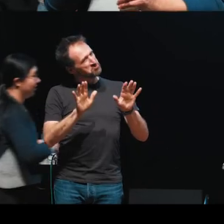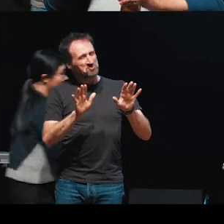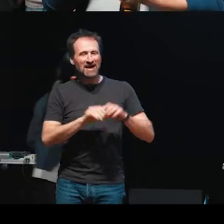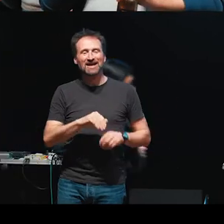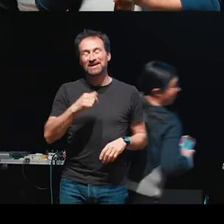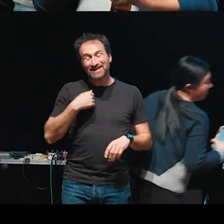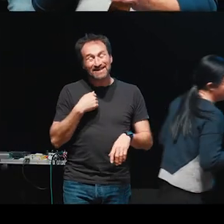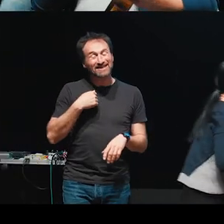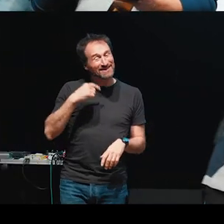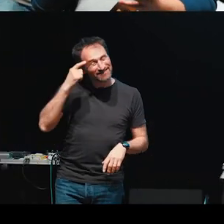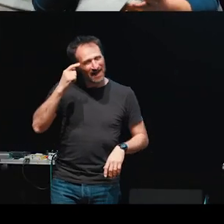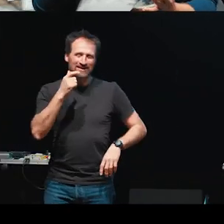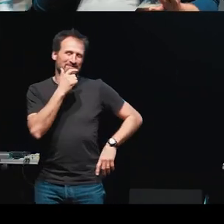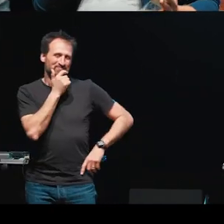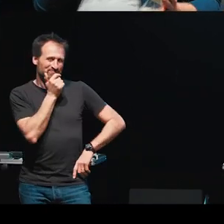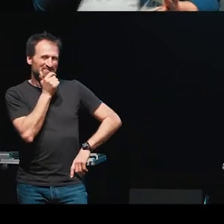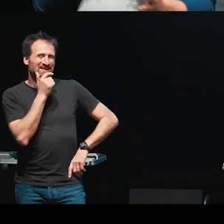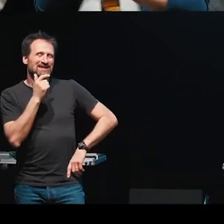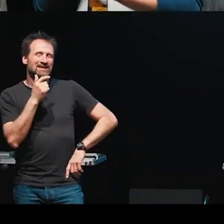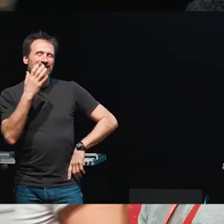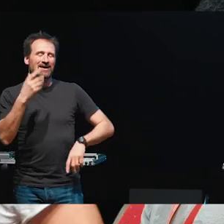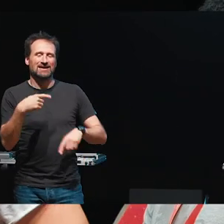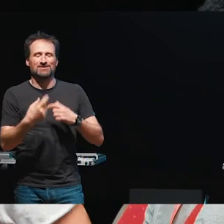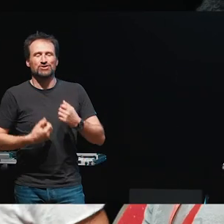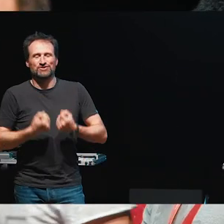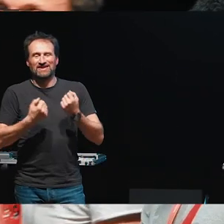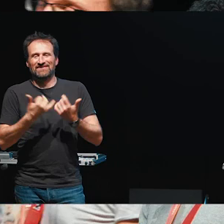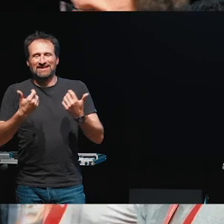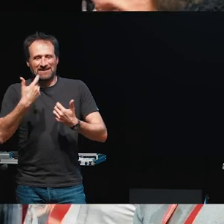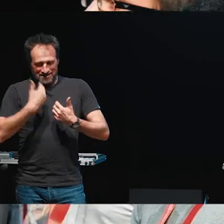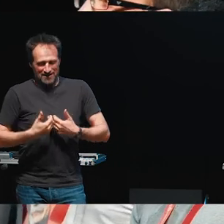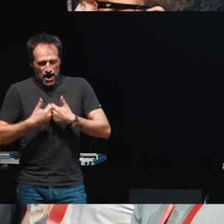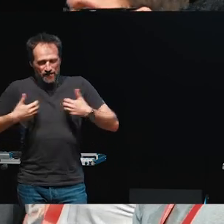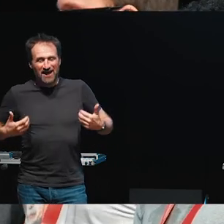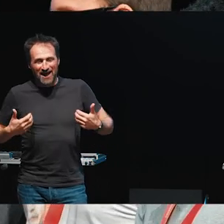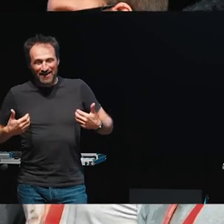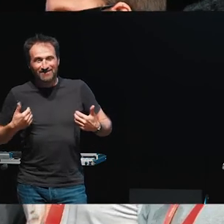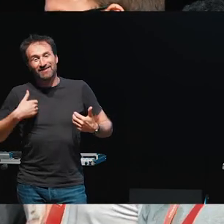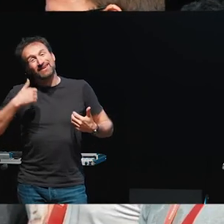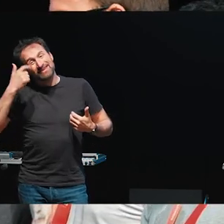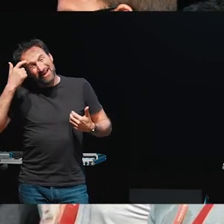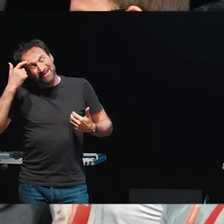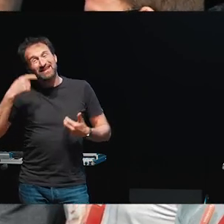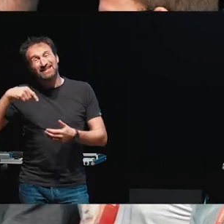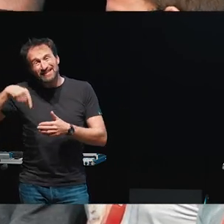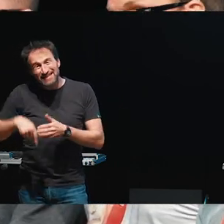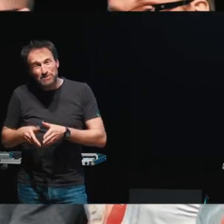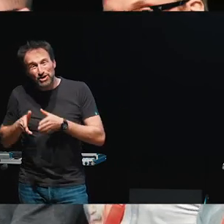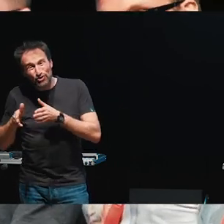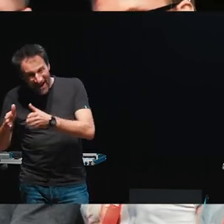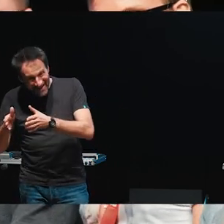since it's hard always to split oneself, we thought we'd bring the DeepTrack over